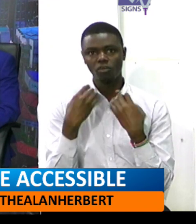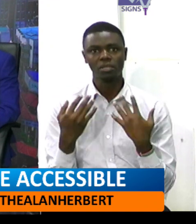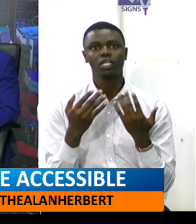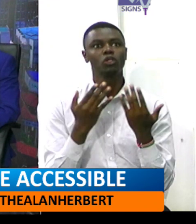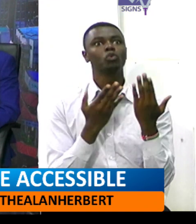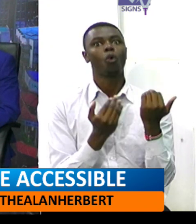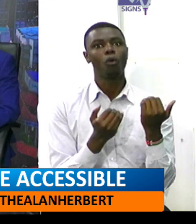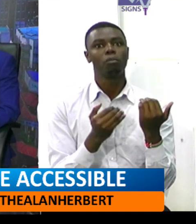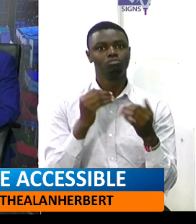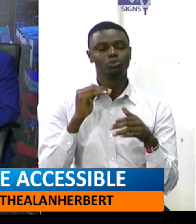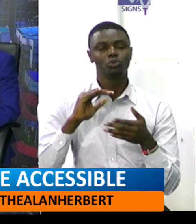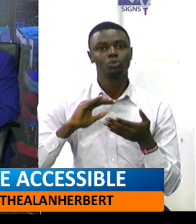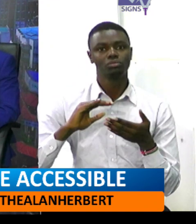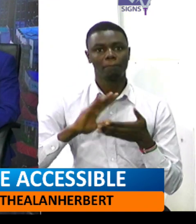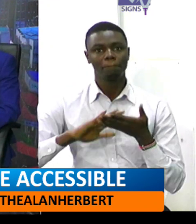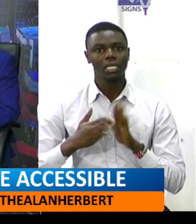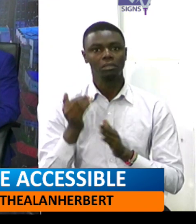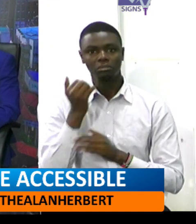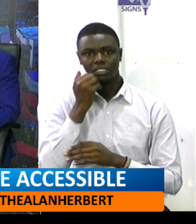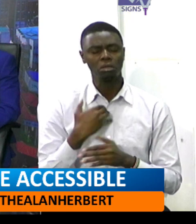sick, and I pray every day not to get sick.